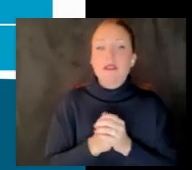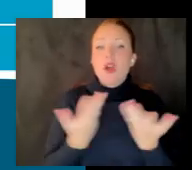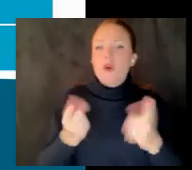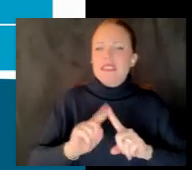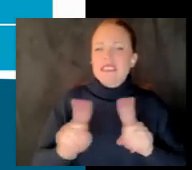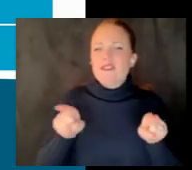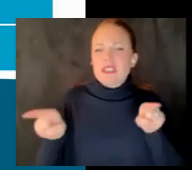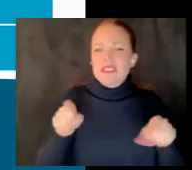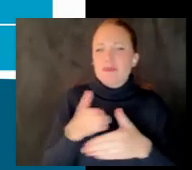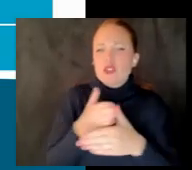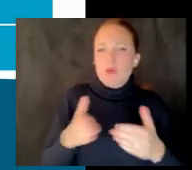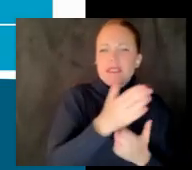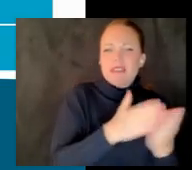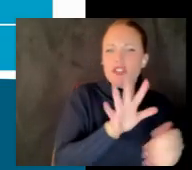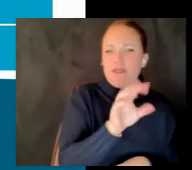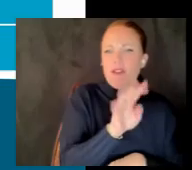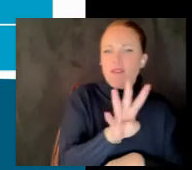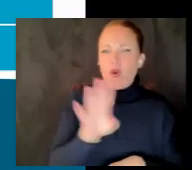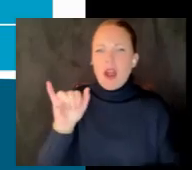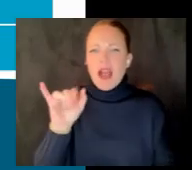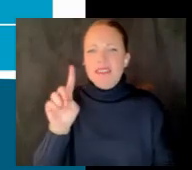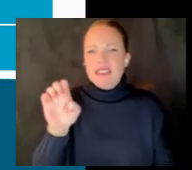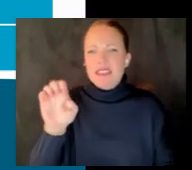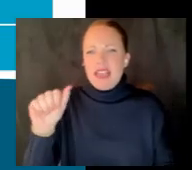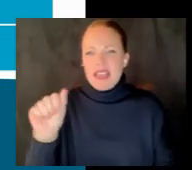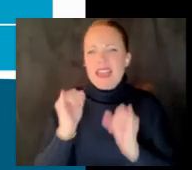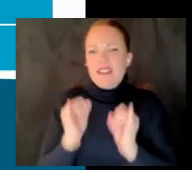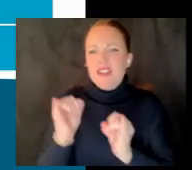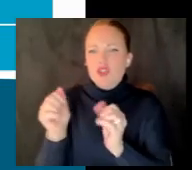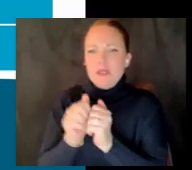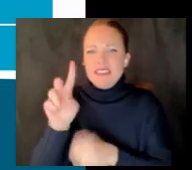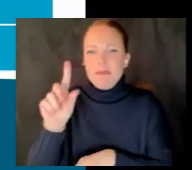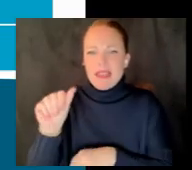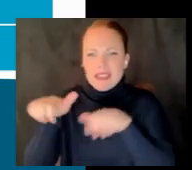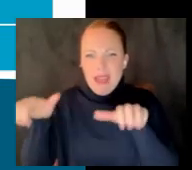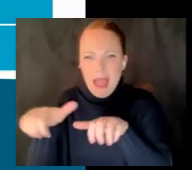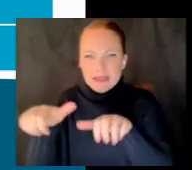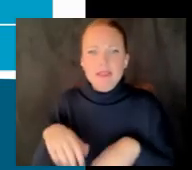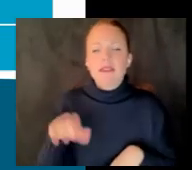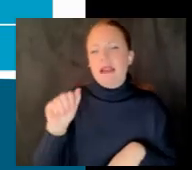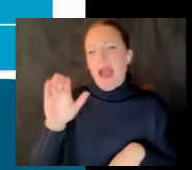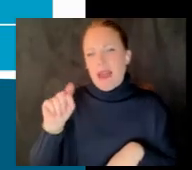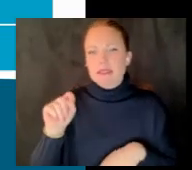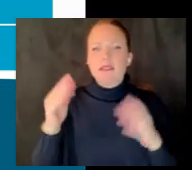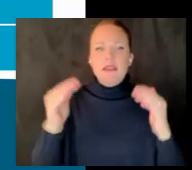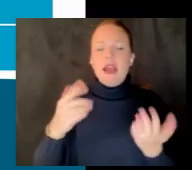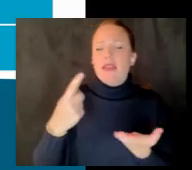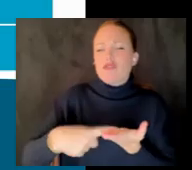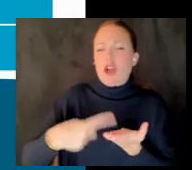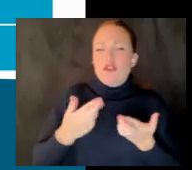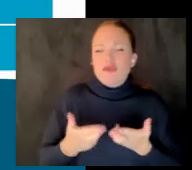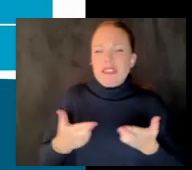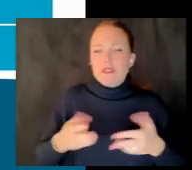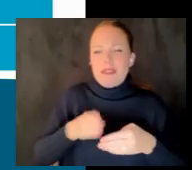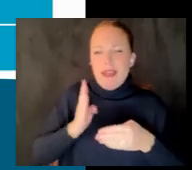504 and the Individuals with Disabilities Act, or IDEA, and conclude with a list of helpful resources. My goal this morning